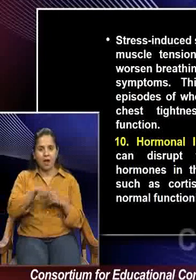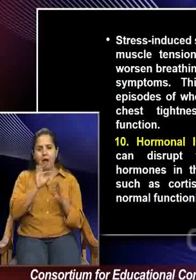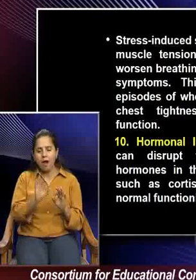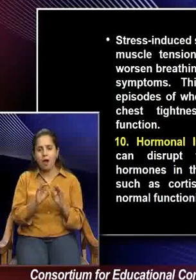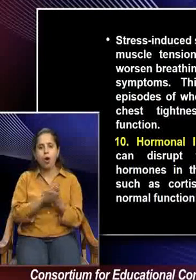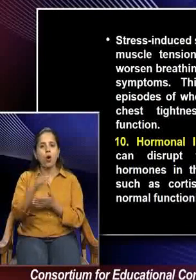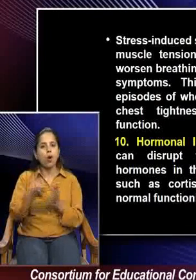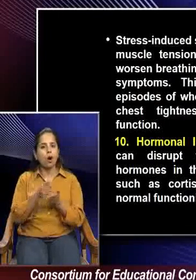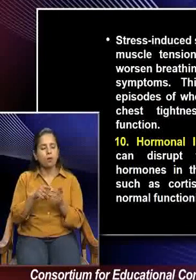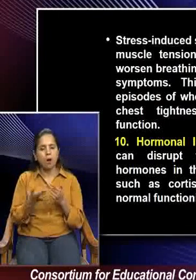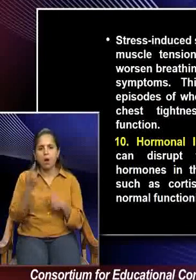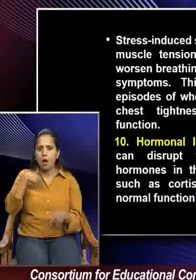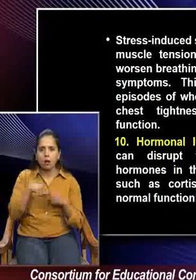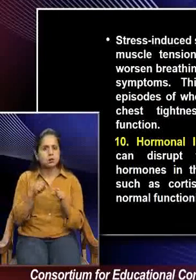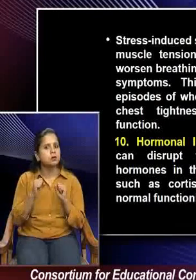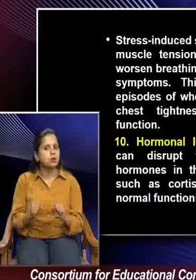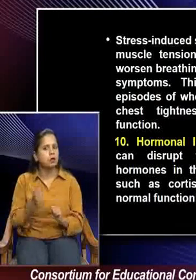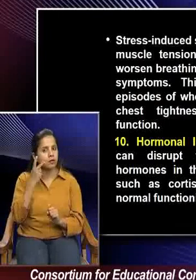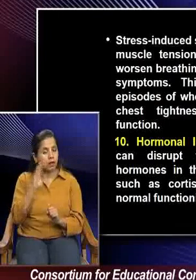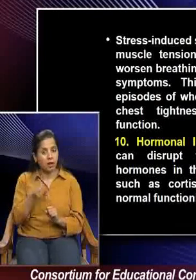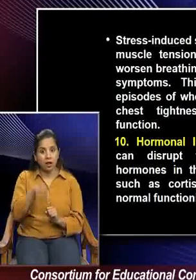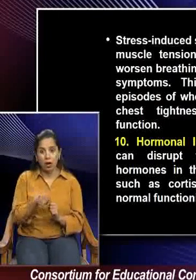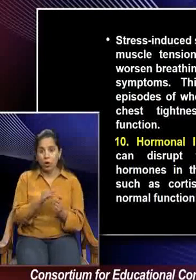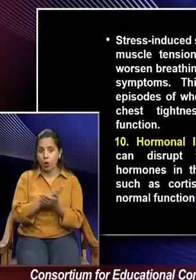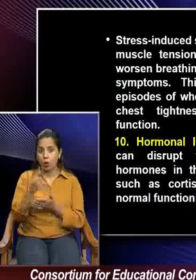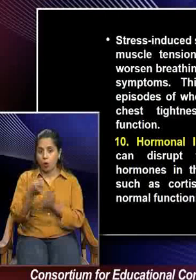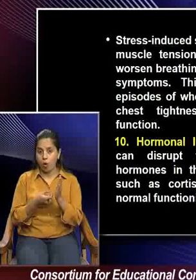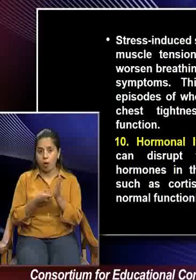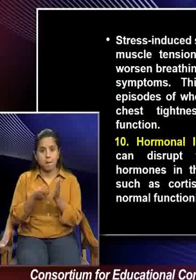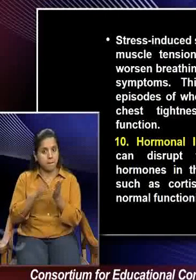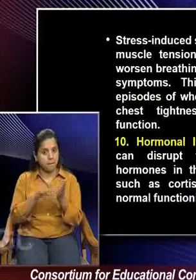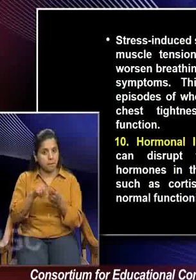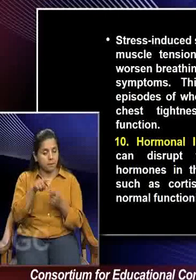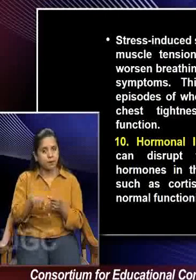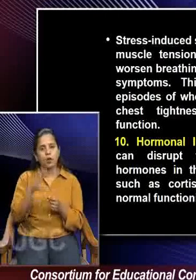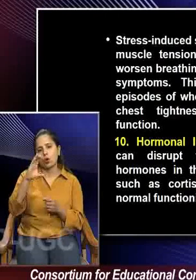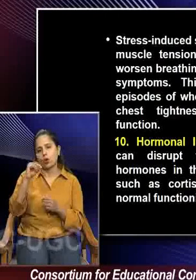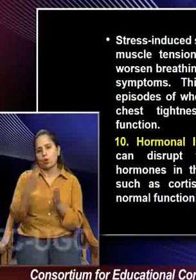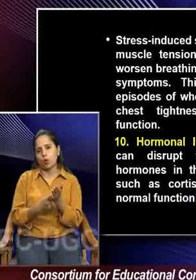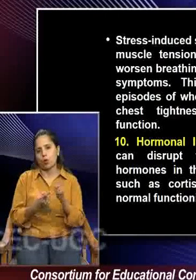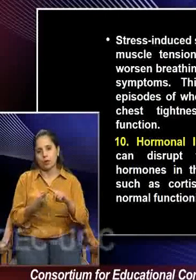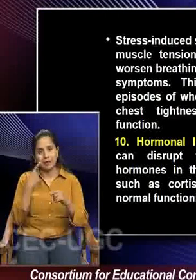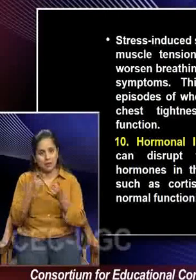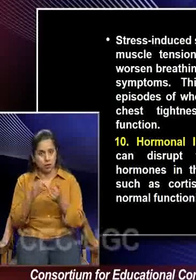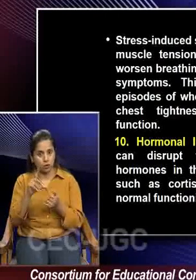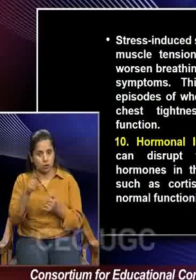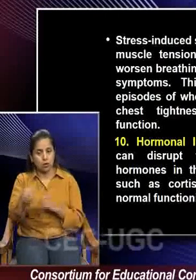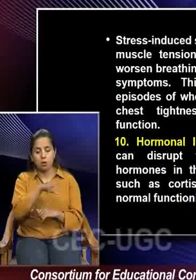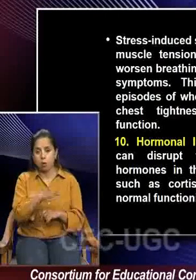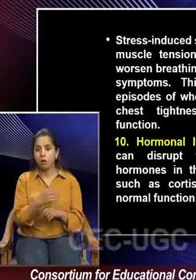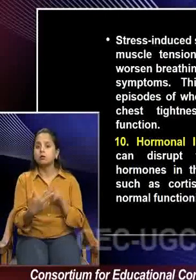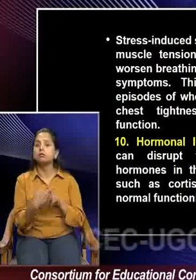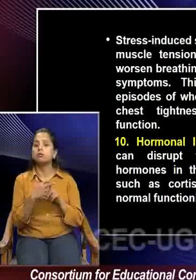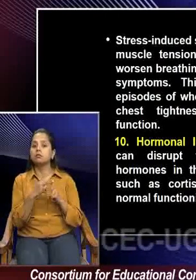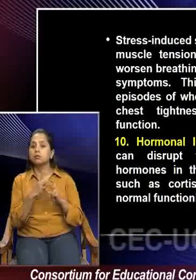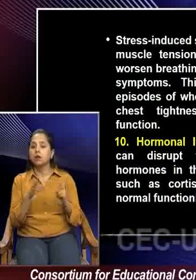body. Stress hormones such as cortisol can interfere